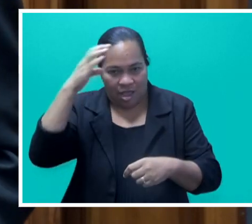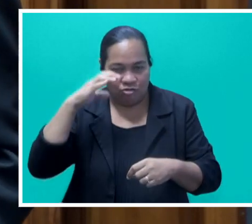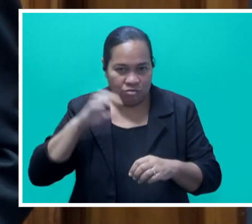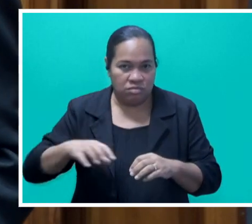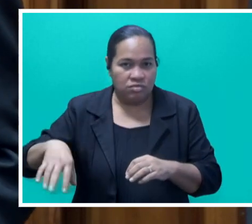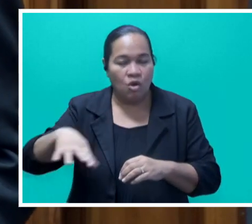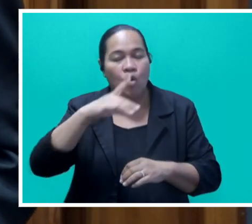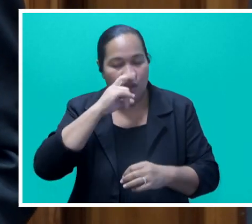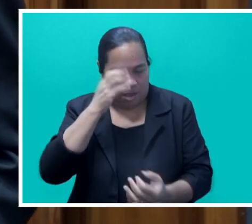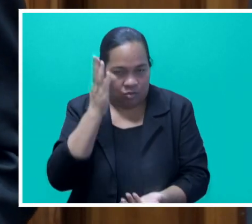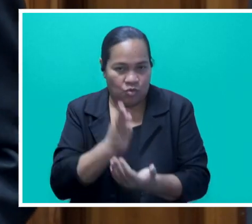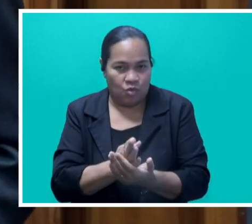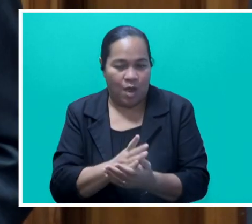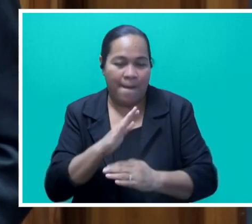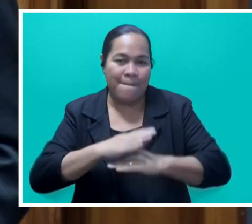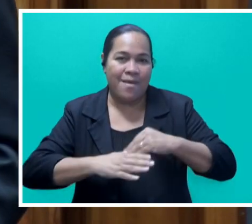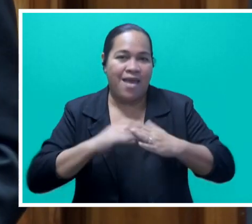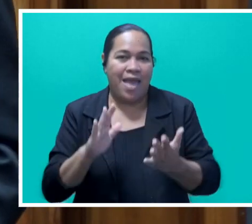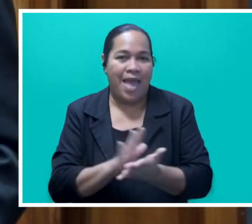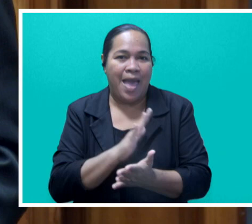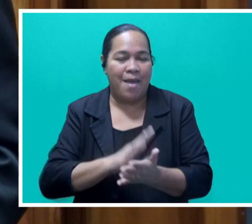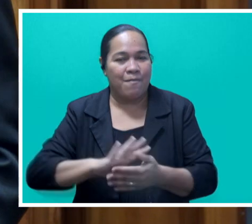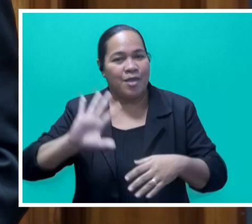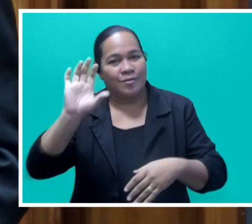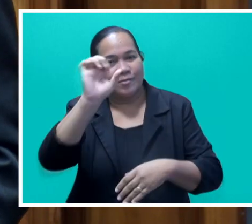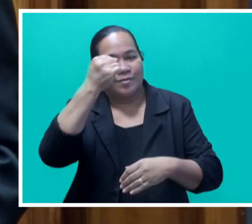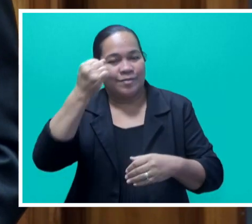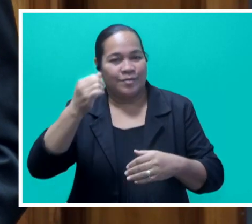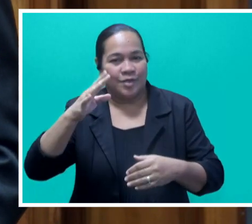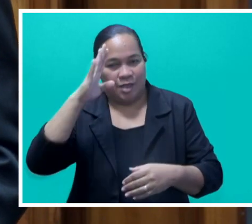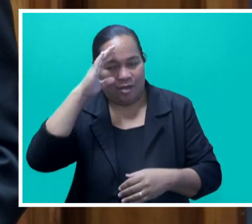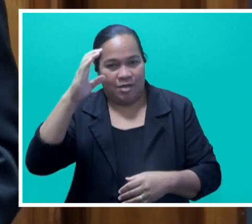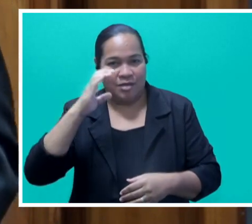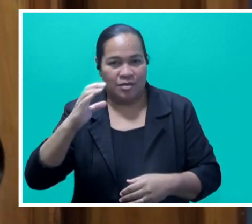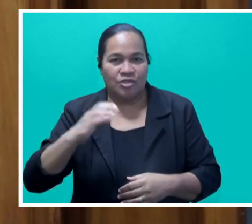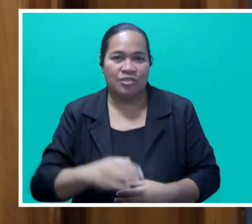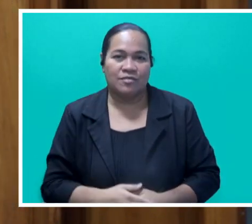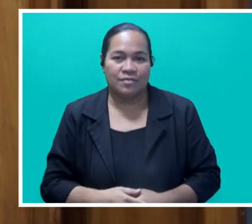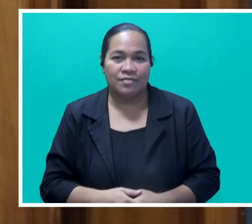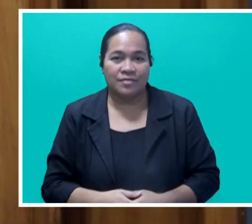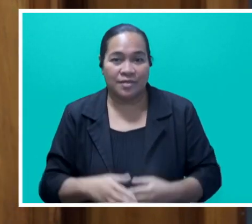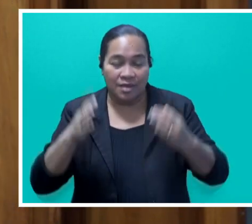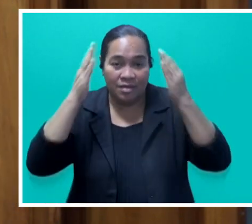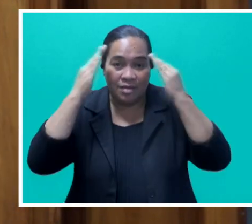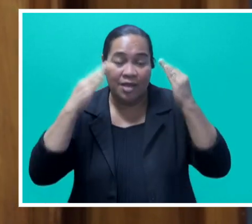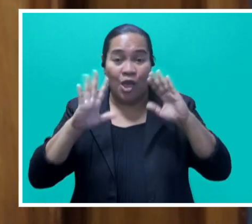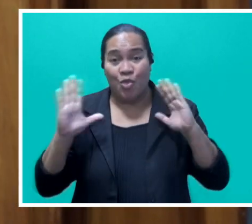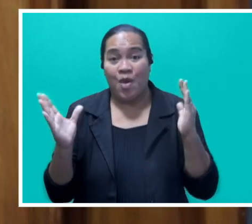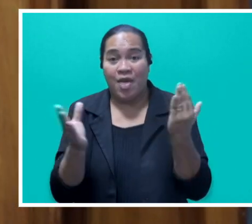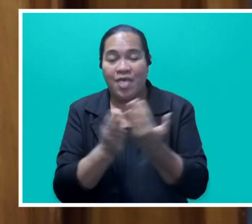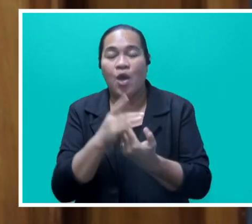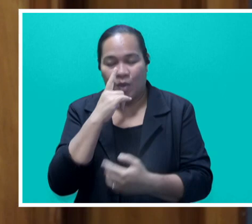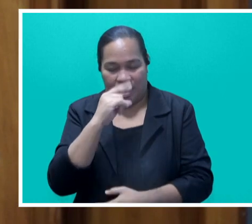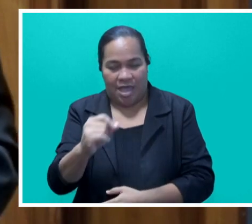we can truly build a happy and prosperous nation. Mr. Speaker, sir, together we